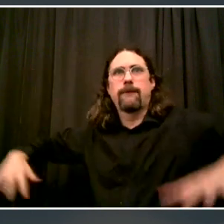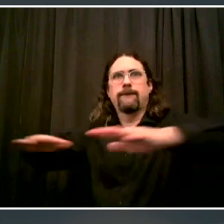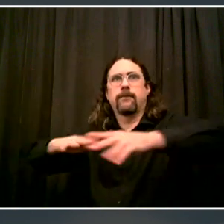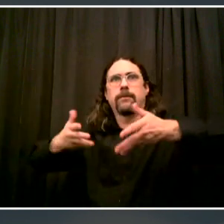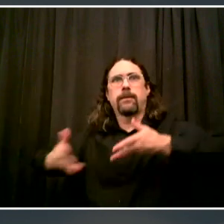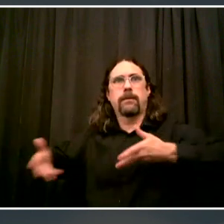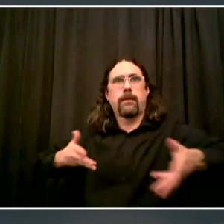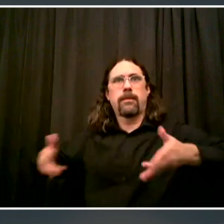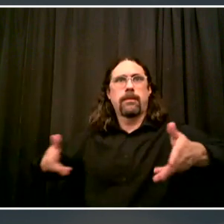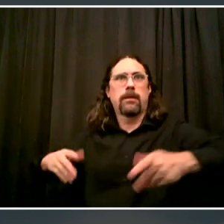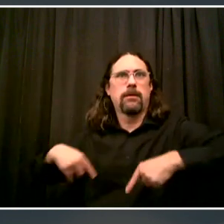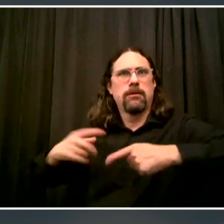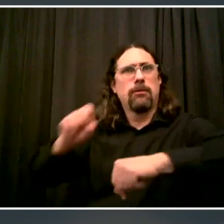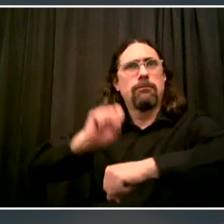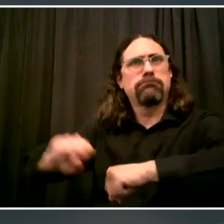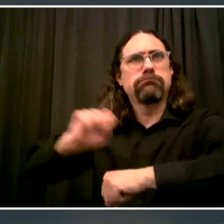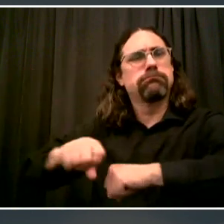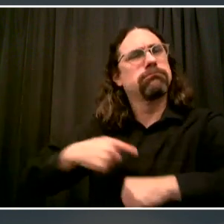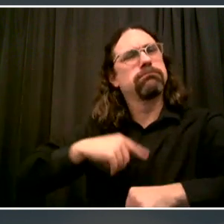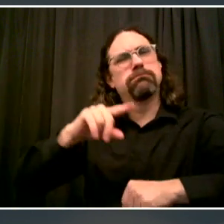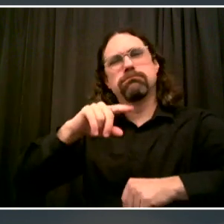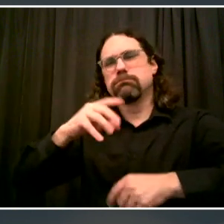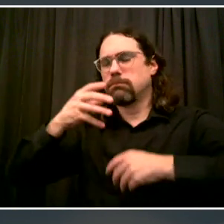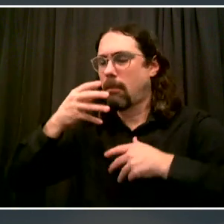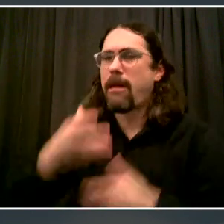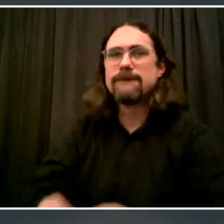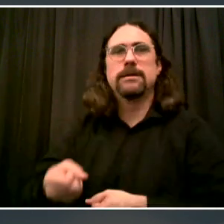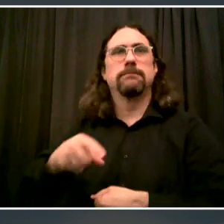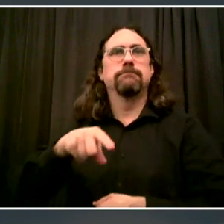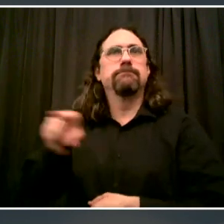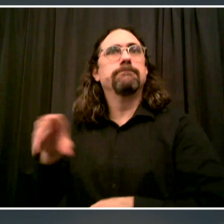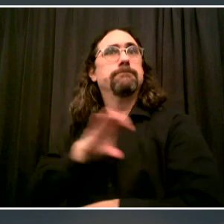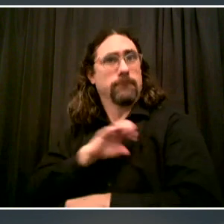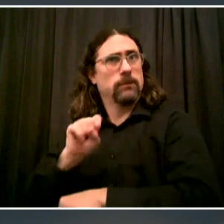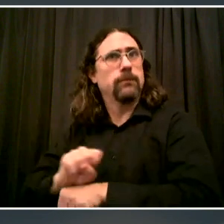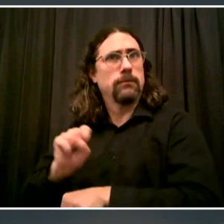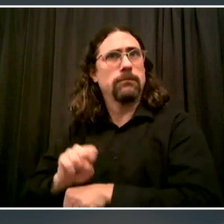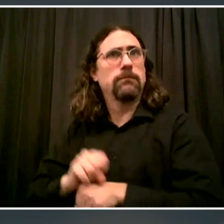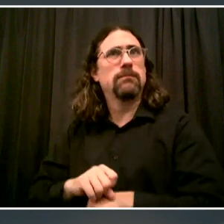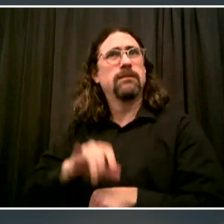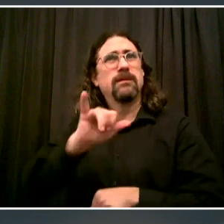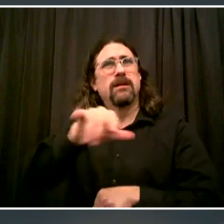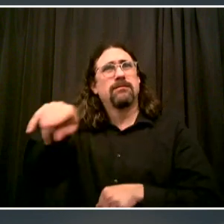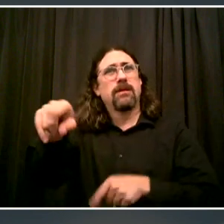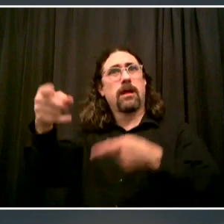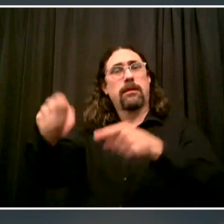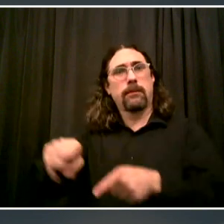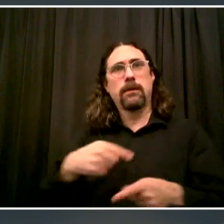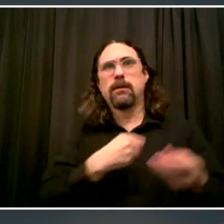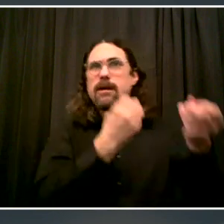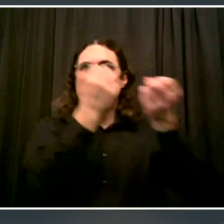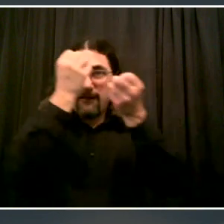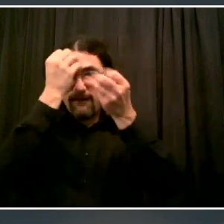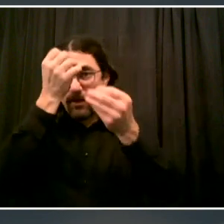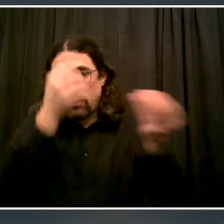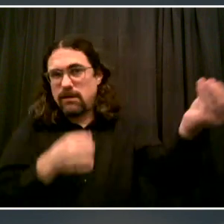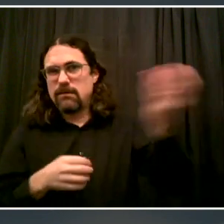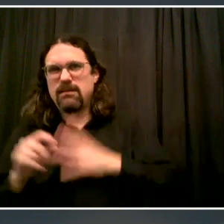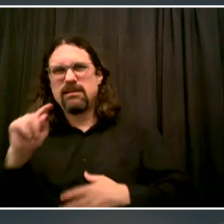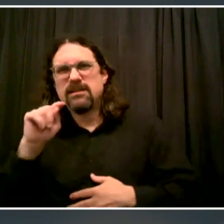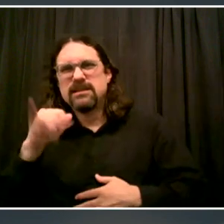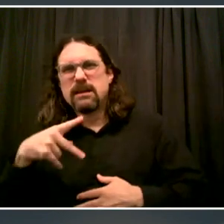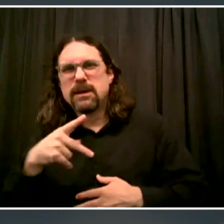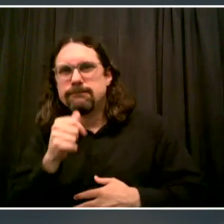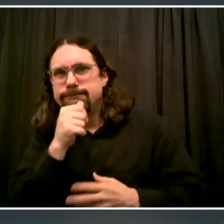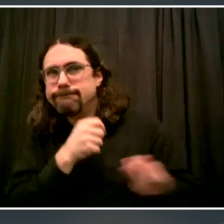information regarding the intent to destroy property, to injure cops, to cause mayhem. And we